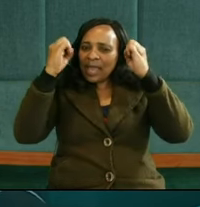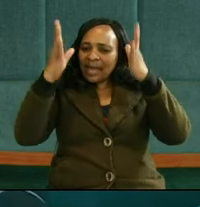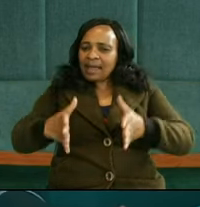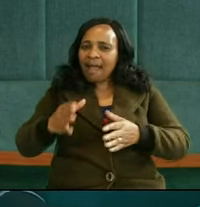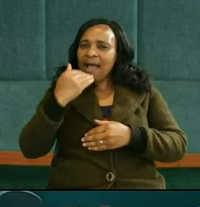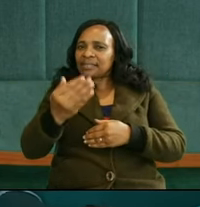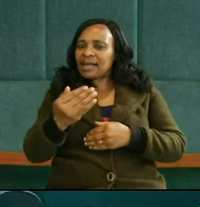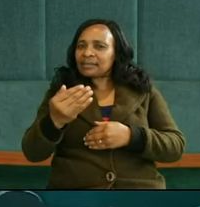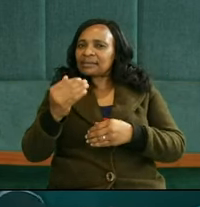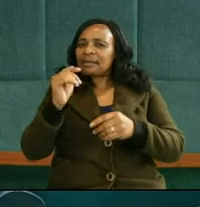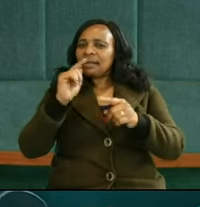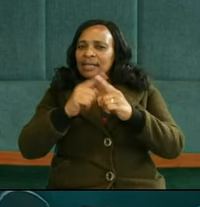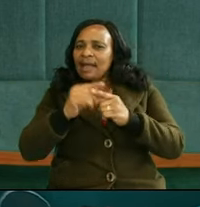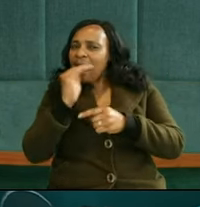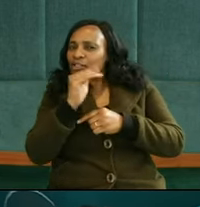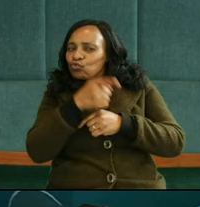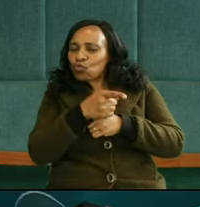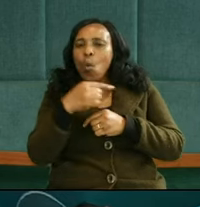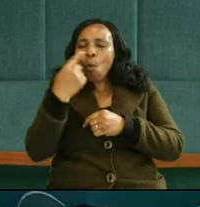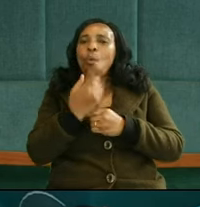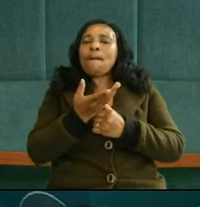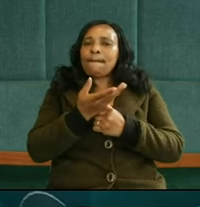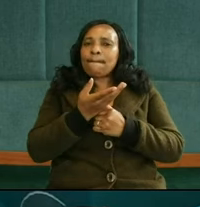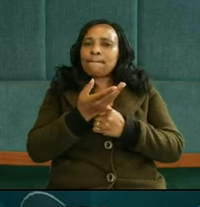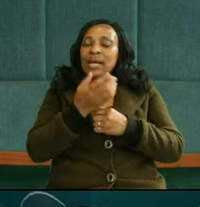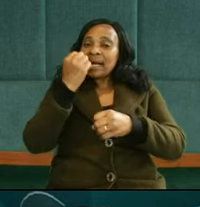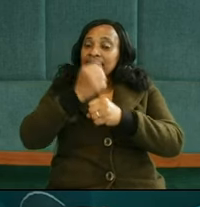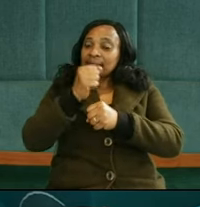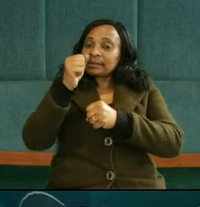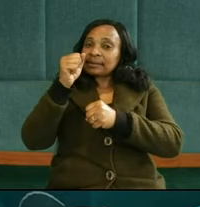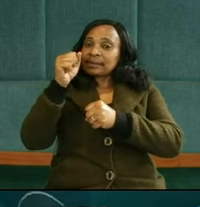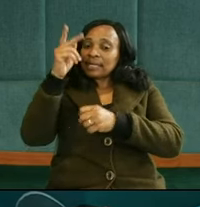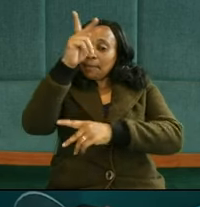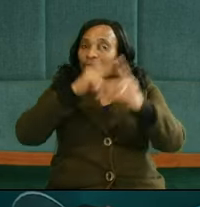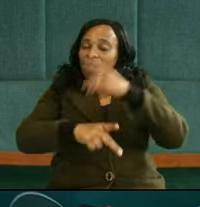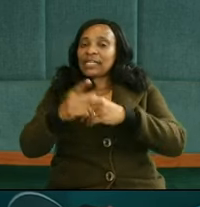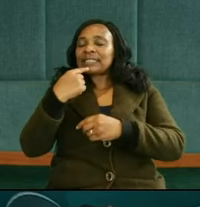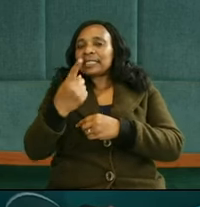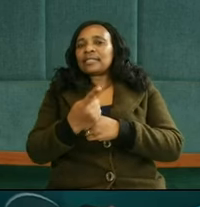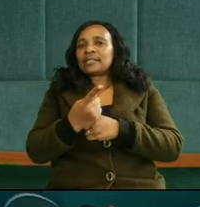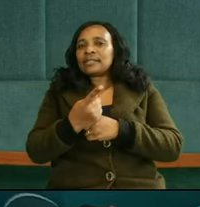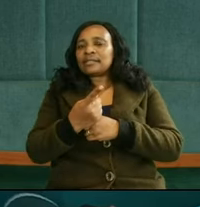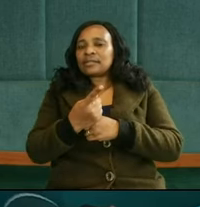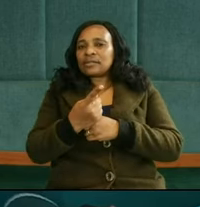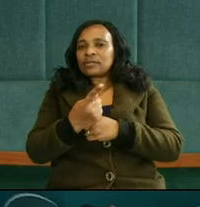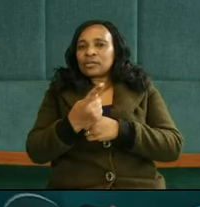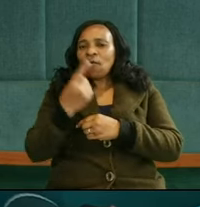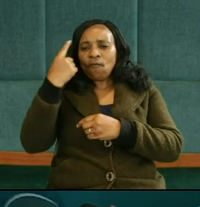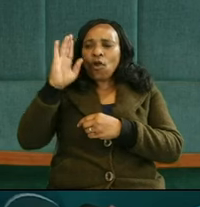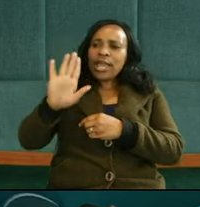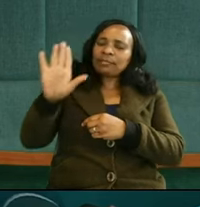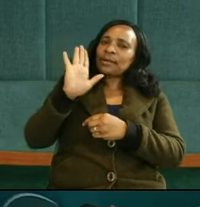said, 'I ask you, of whom does the prophet say this, of